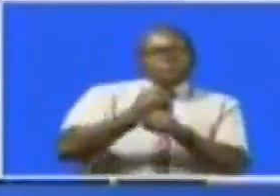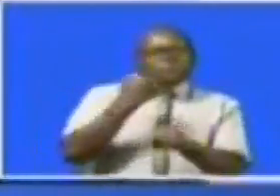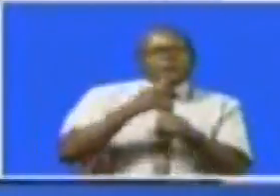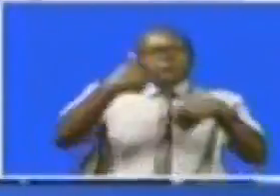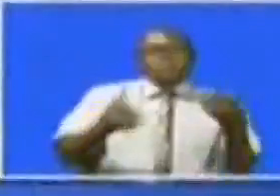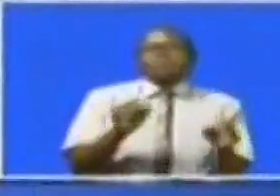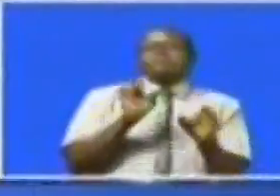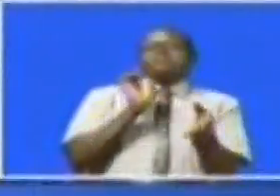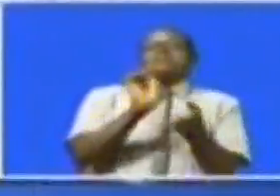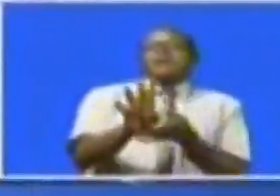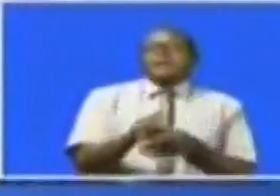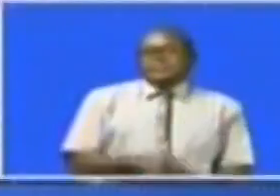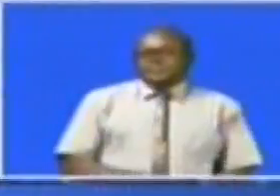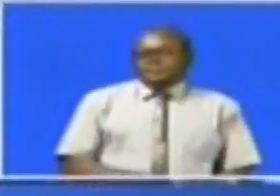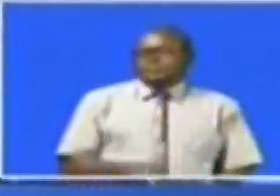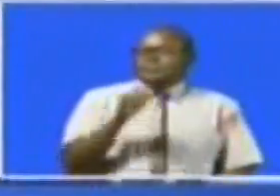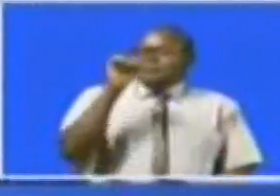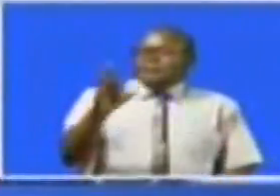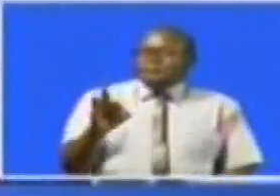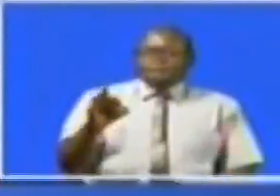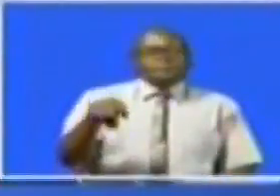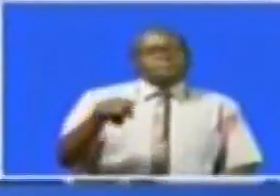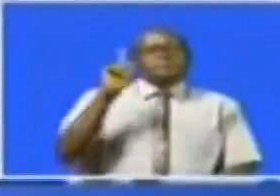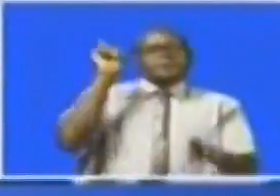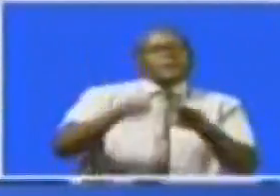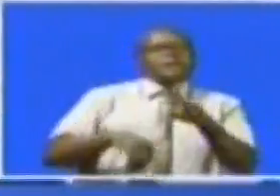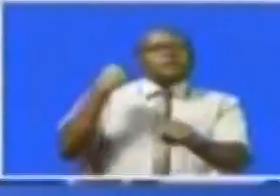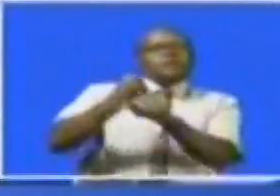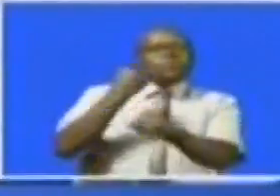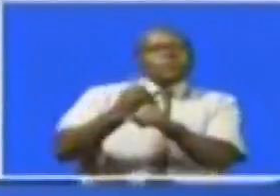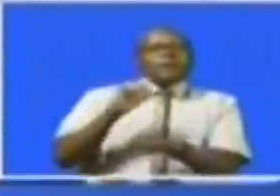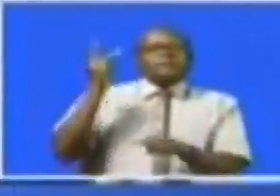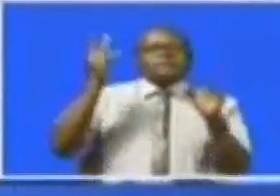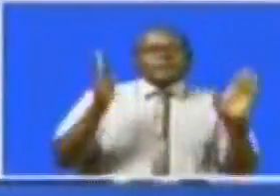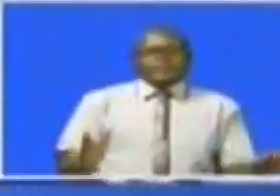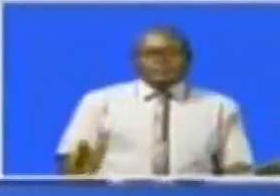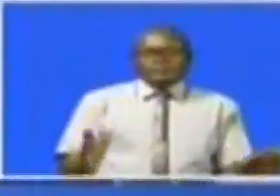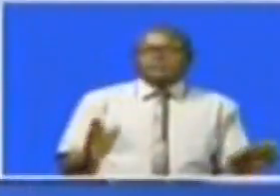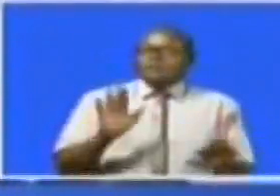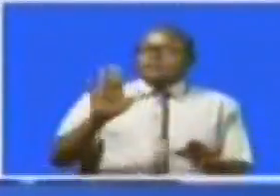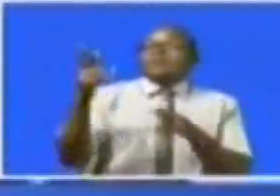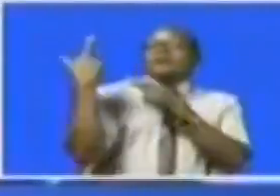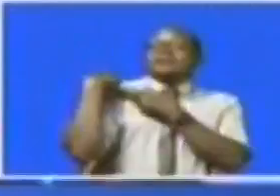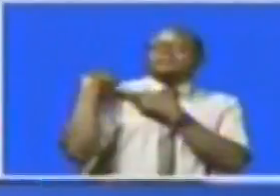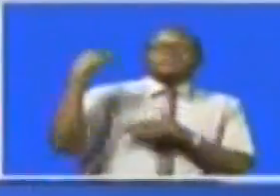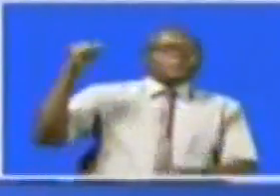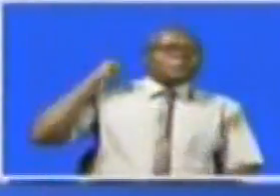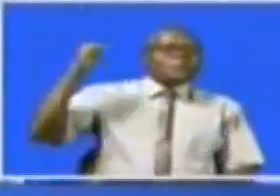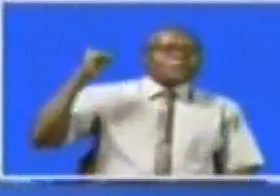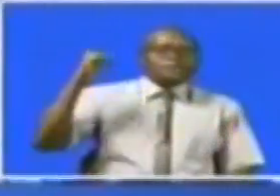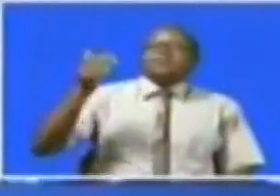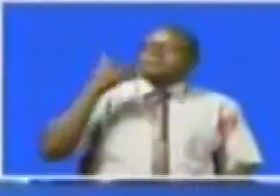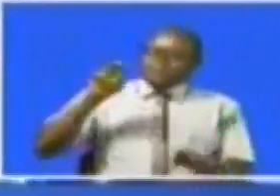face the sack. Wewe kama huko tayari kufanyia wananchi kazi na jukumu lako ni siasa,